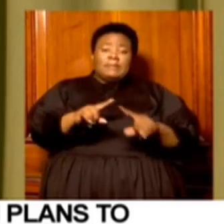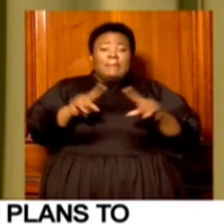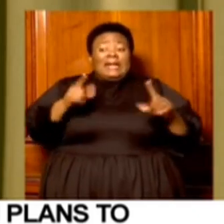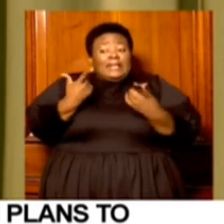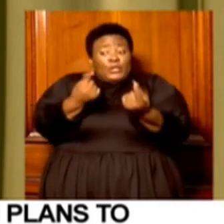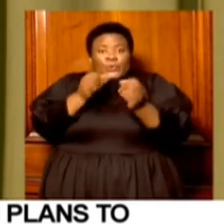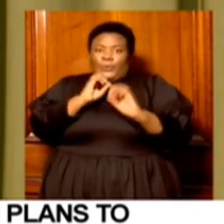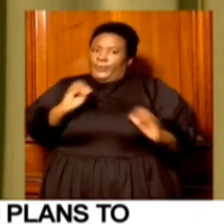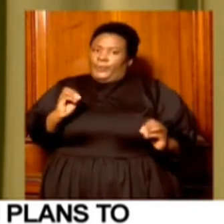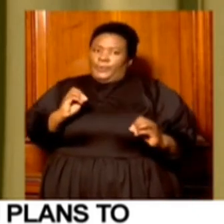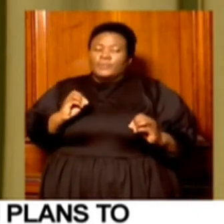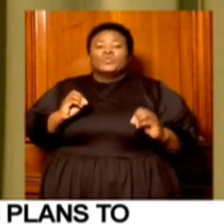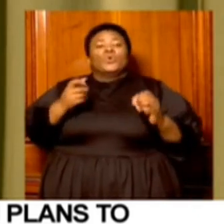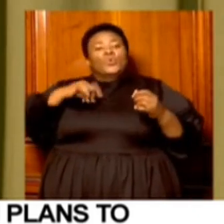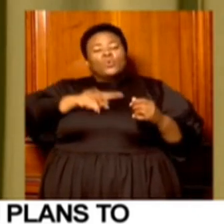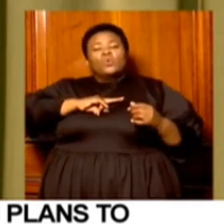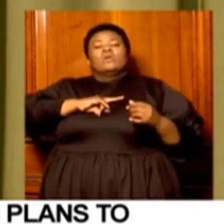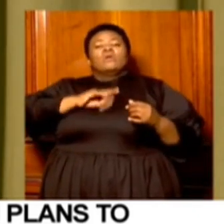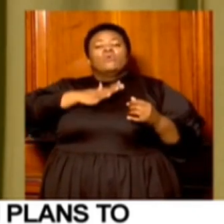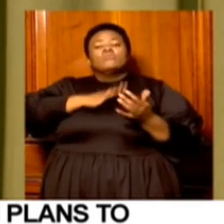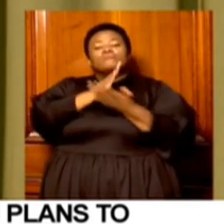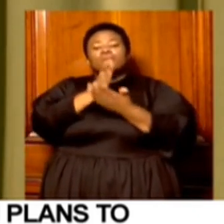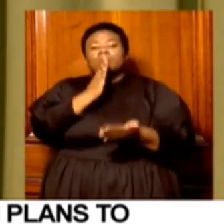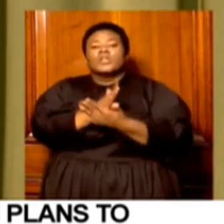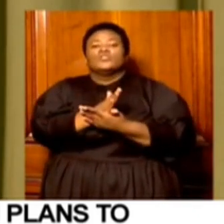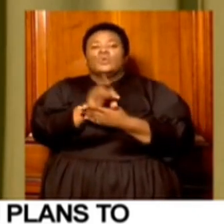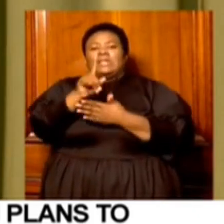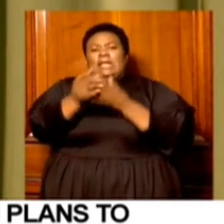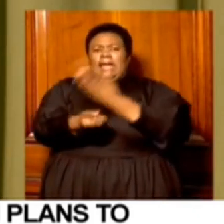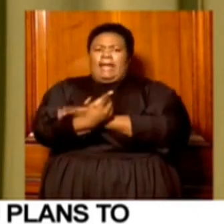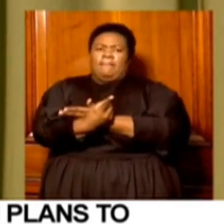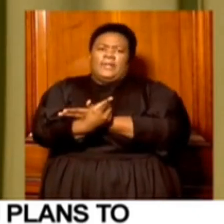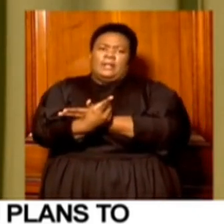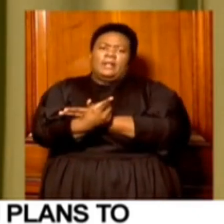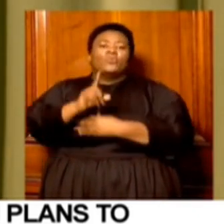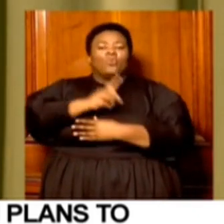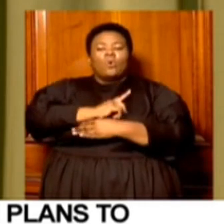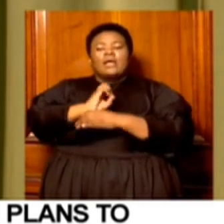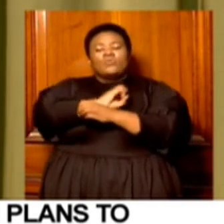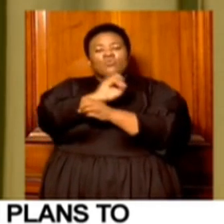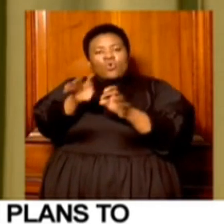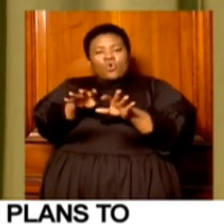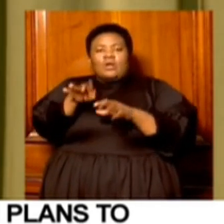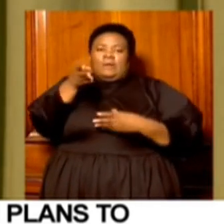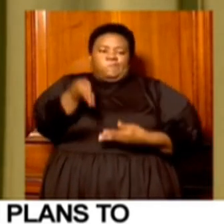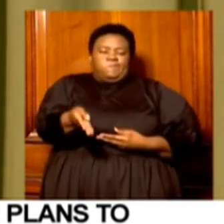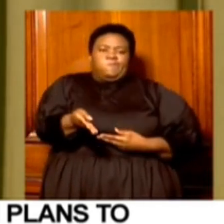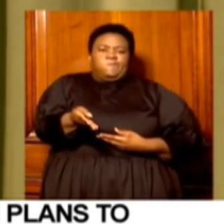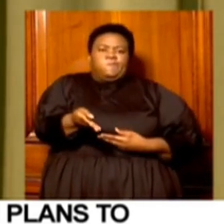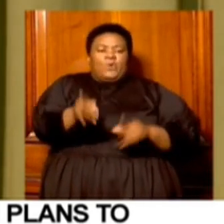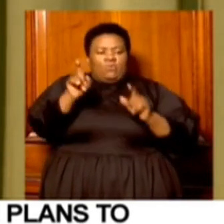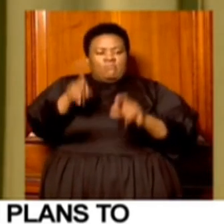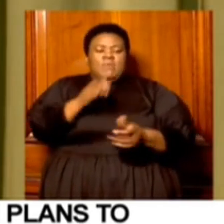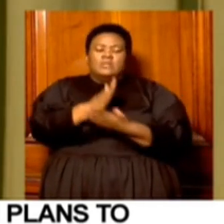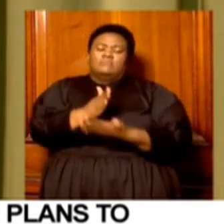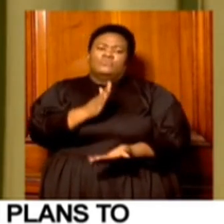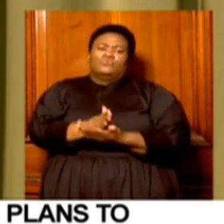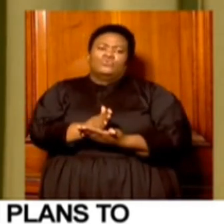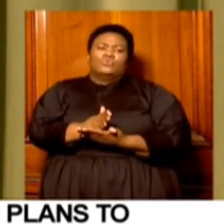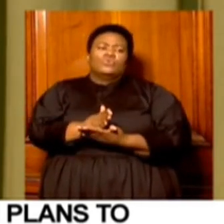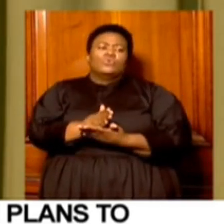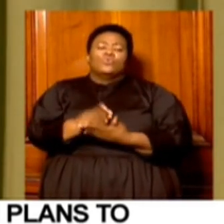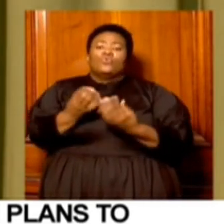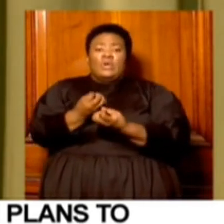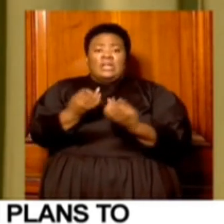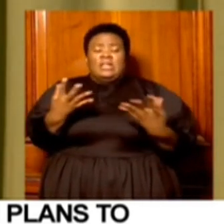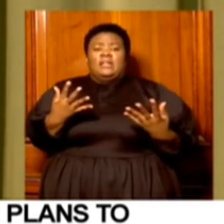sharpening that approach because this thing is with us and we've got to get along and ensure that we provide what